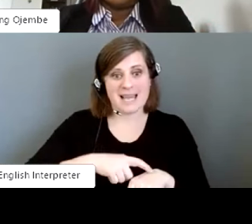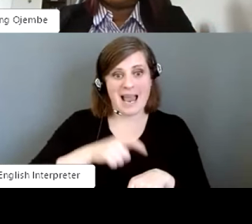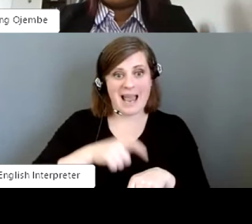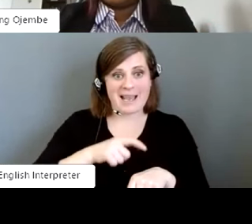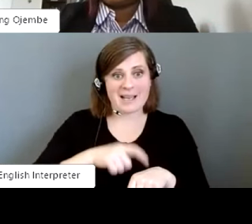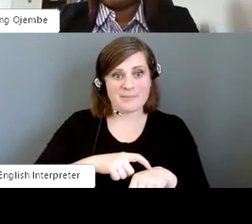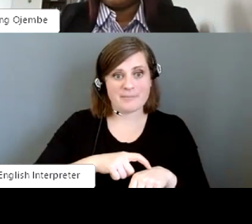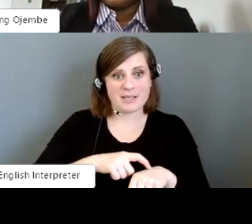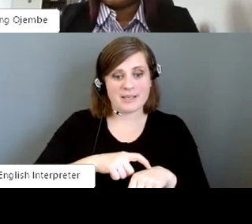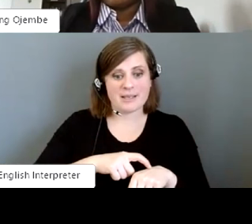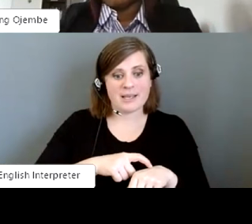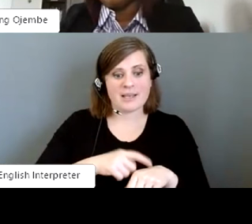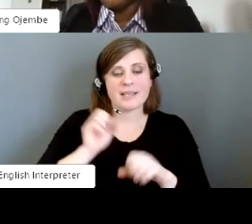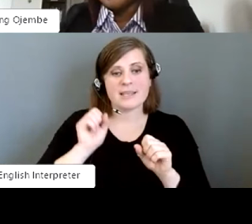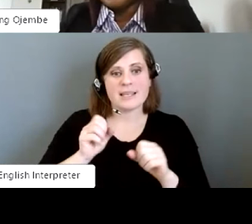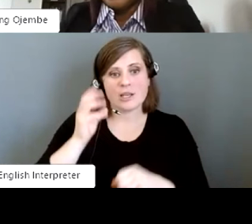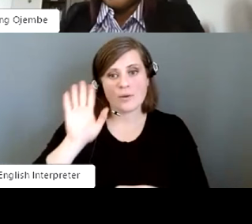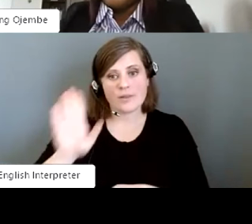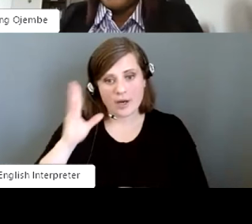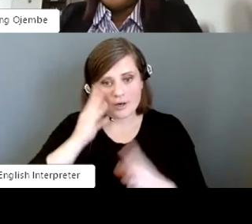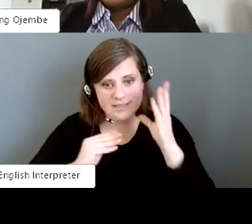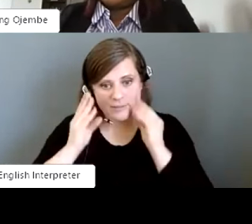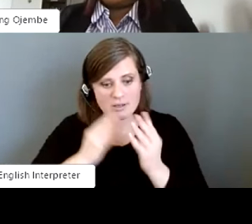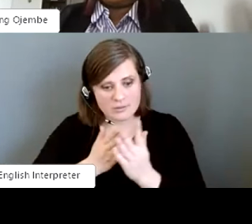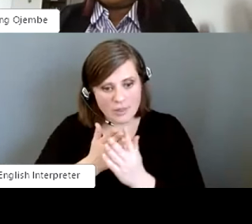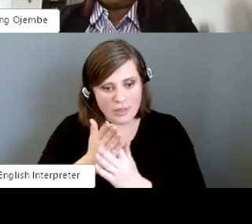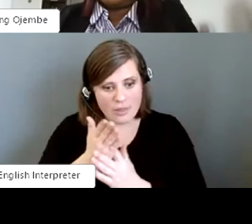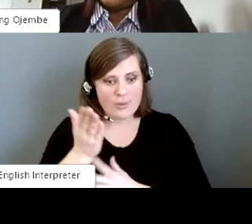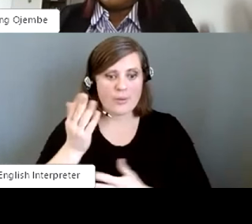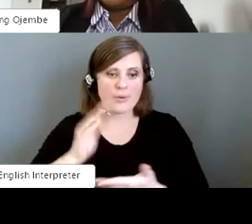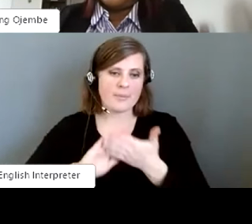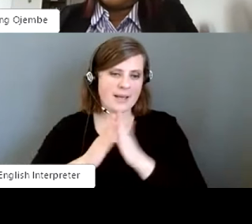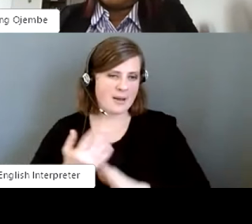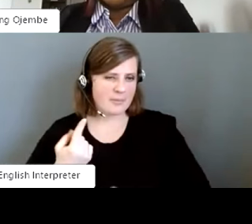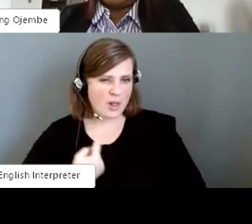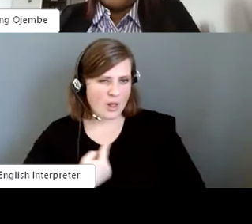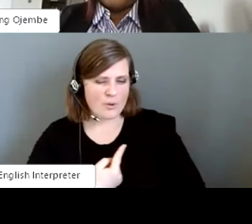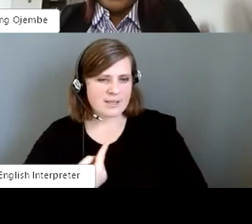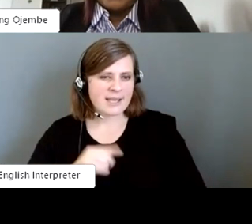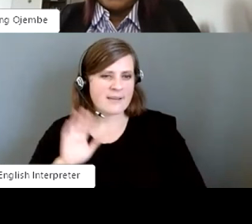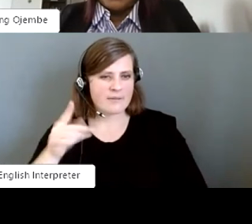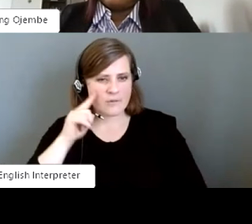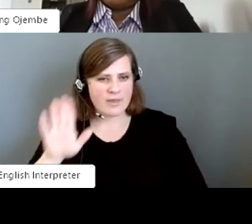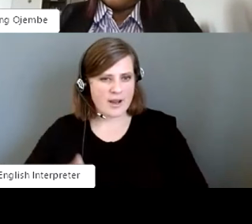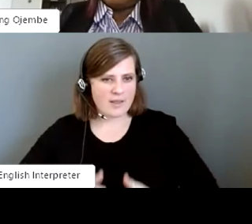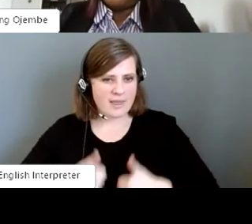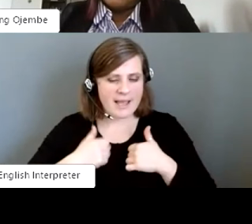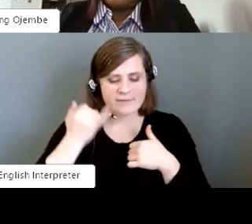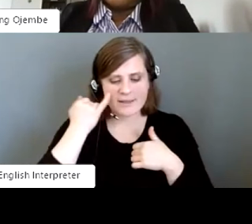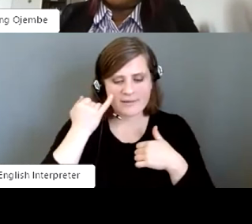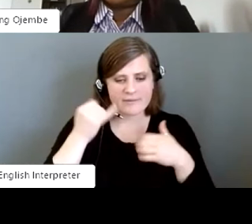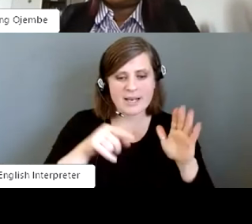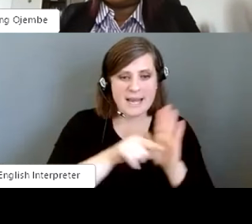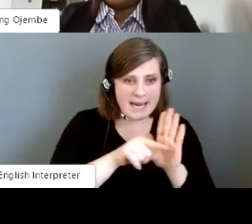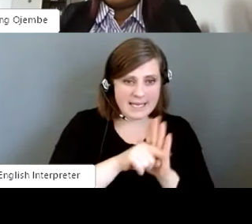demonstrates how the experience of loneliness among BOAS changes across the life course, portraying the negative and the